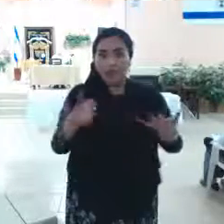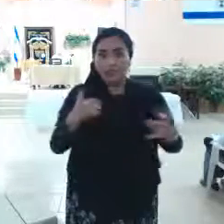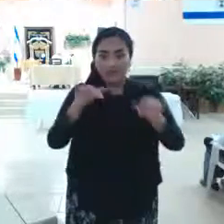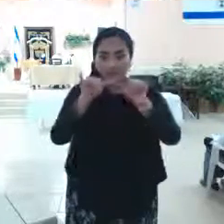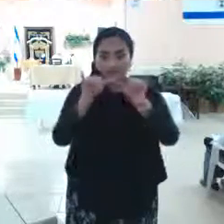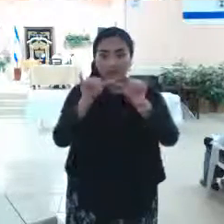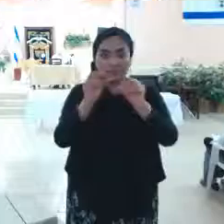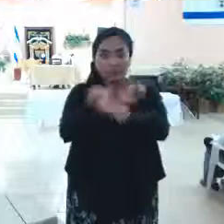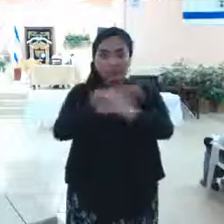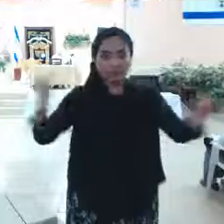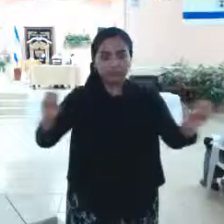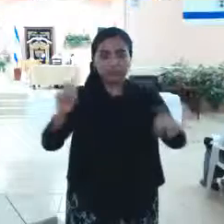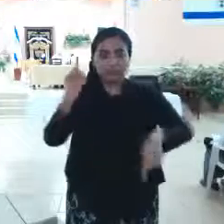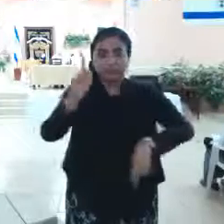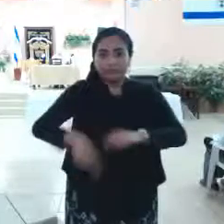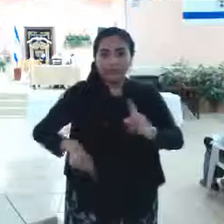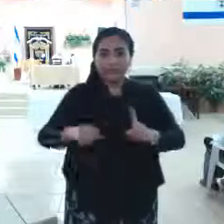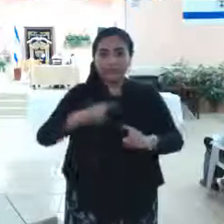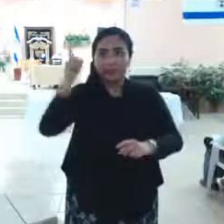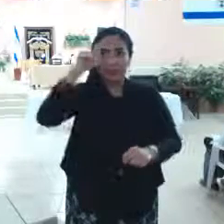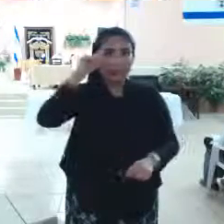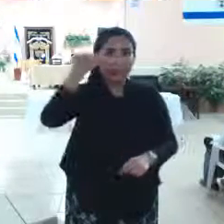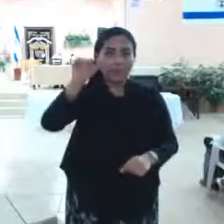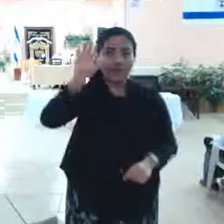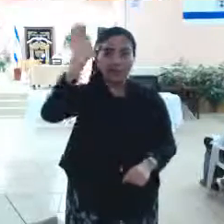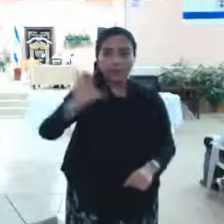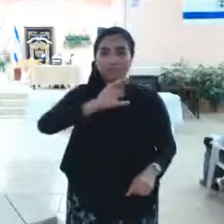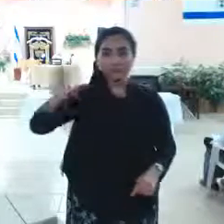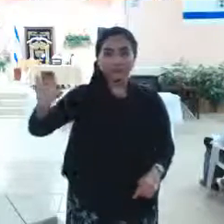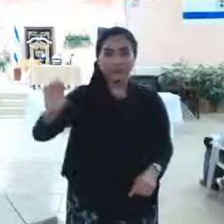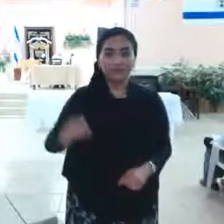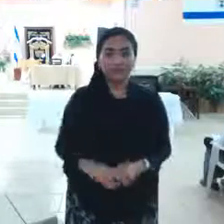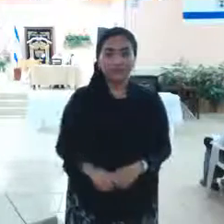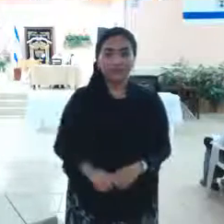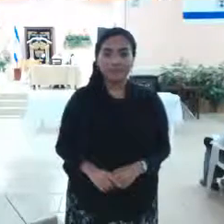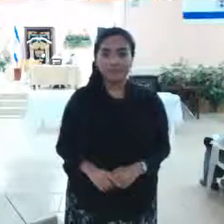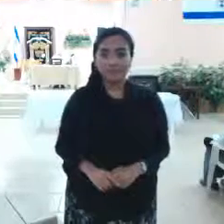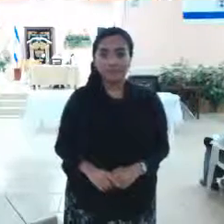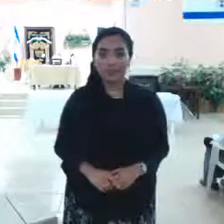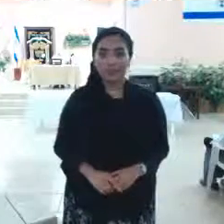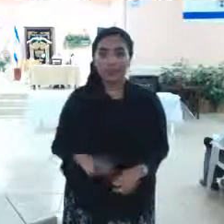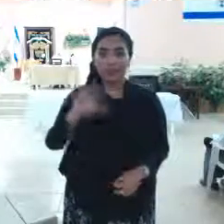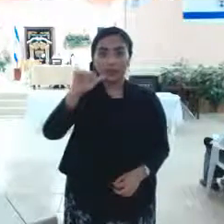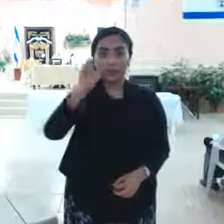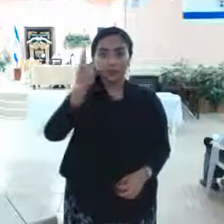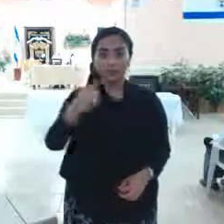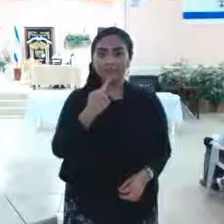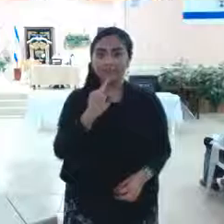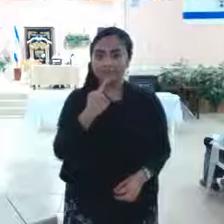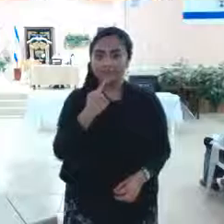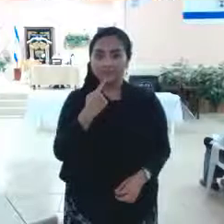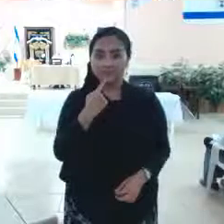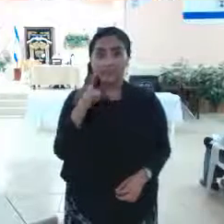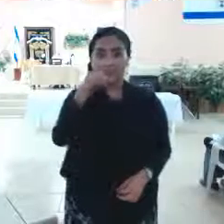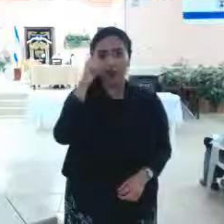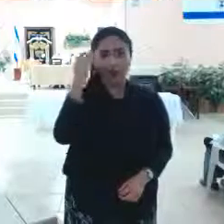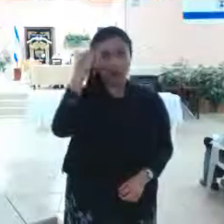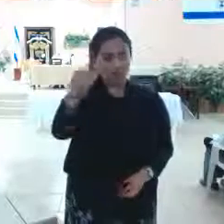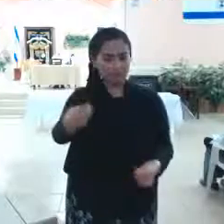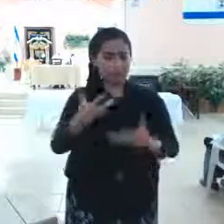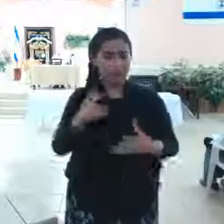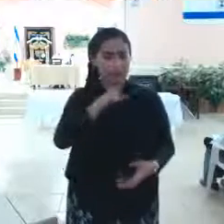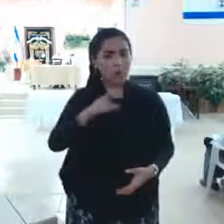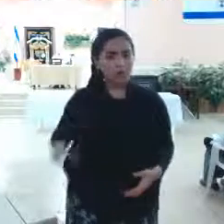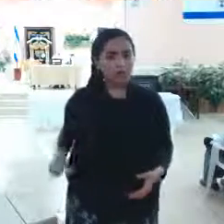doesn't have a measurement. That is impossible. His sacrifice is infinite. Joshua says, what do you